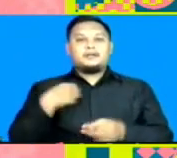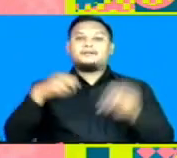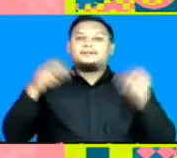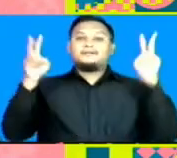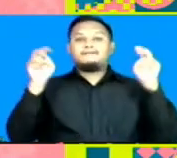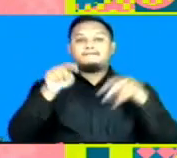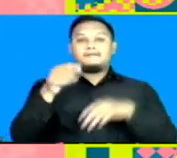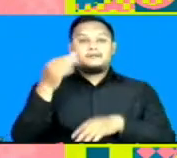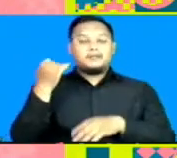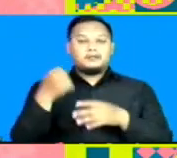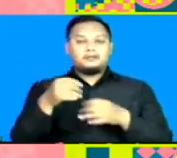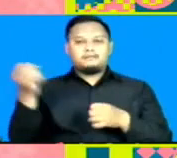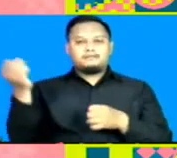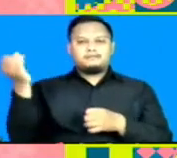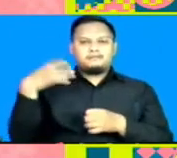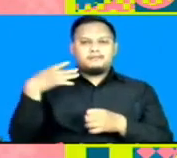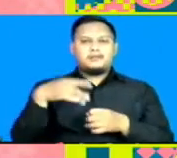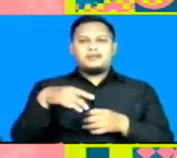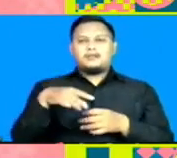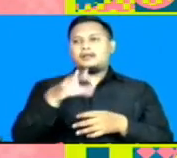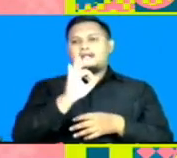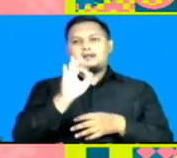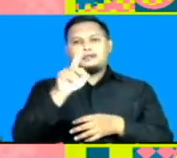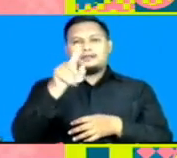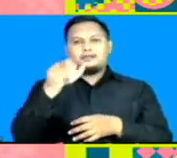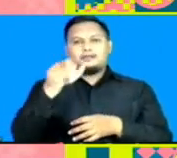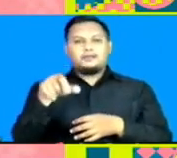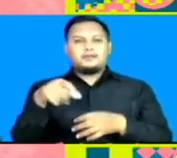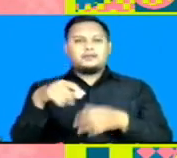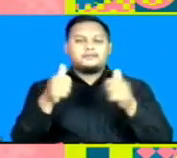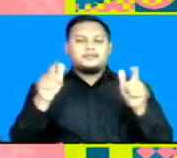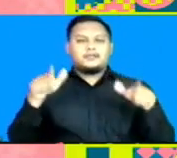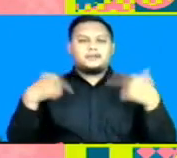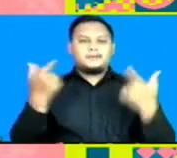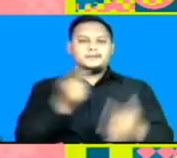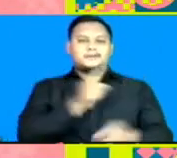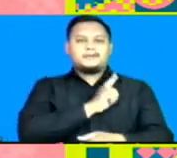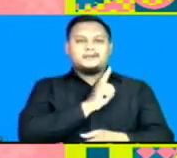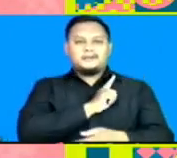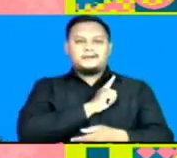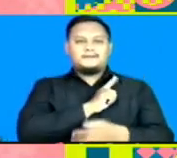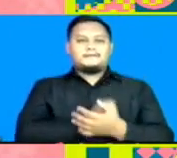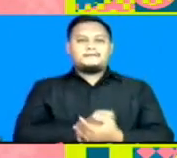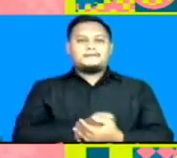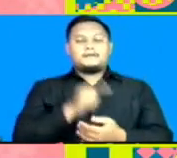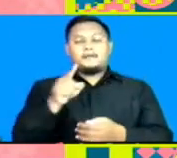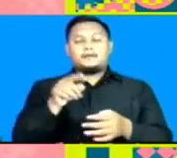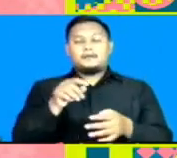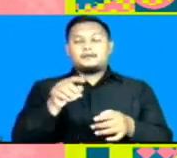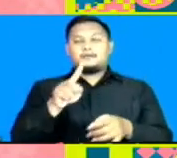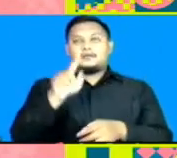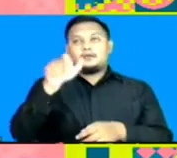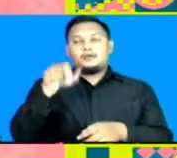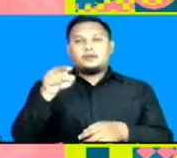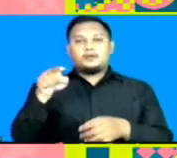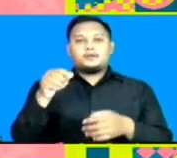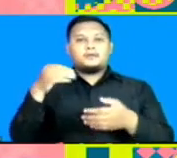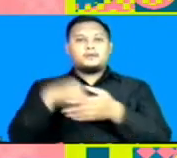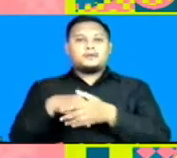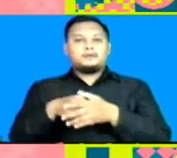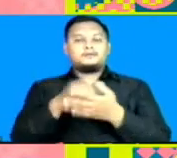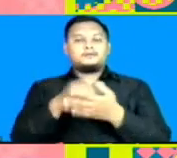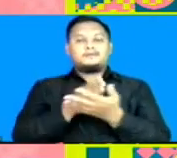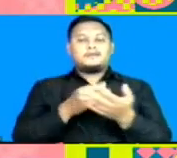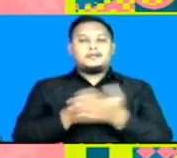itself. Every man is a piece of the continent, a part of the main. And then it skips to,